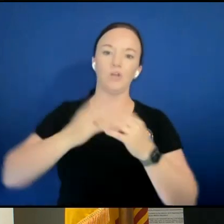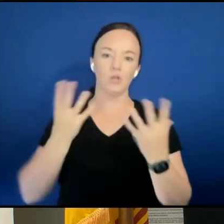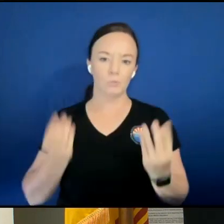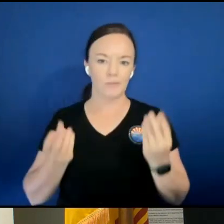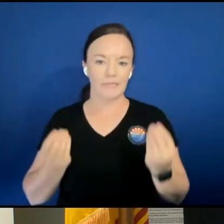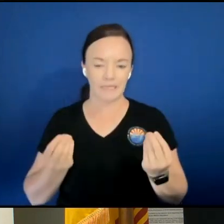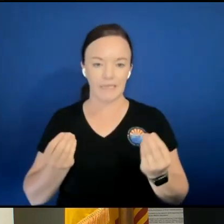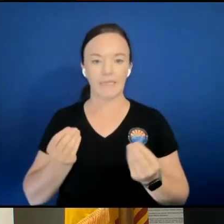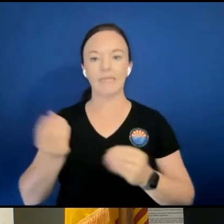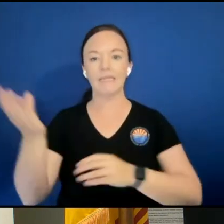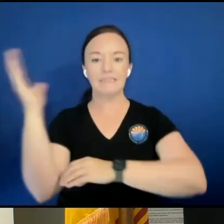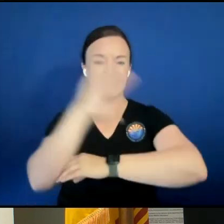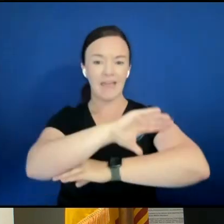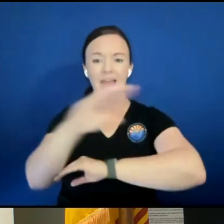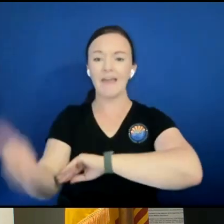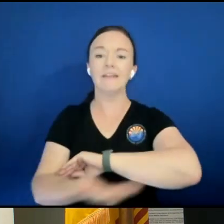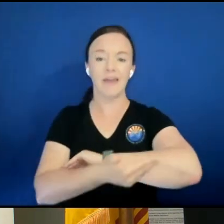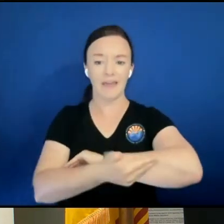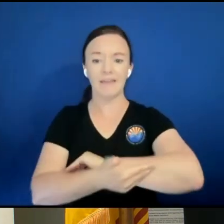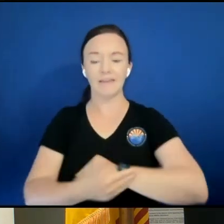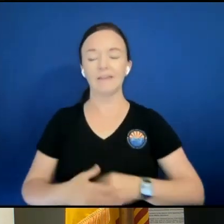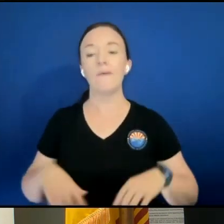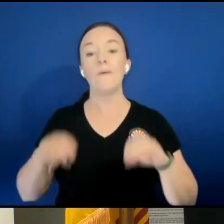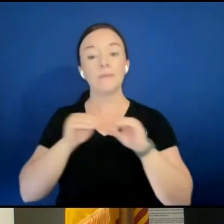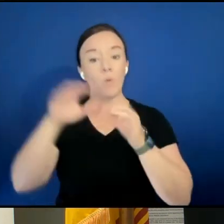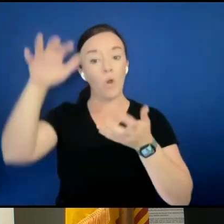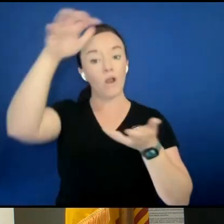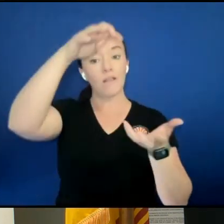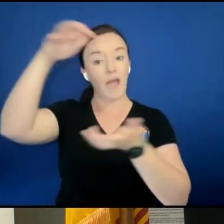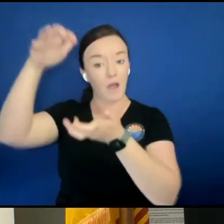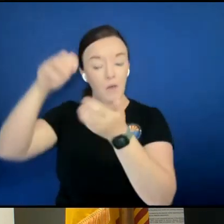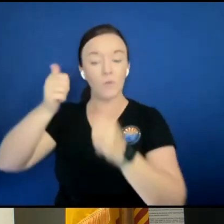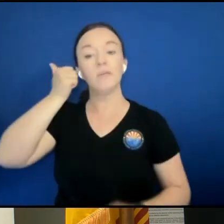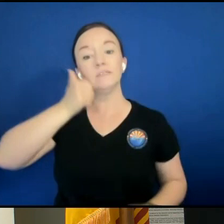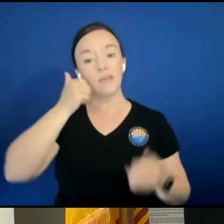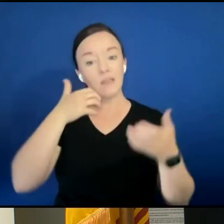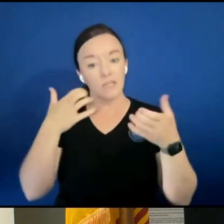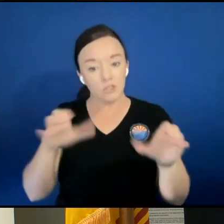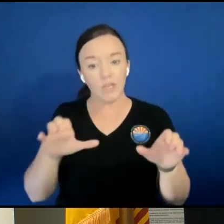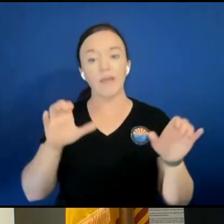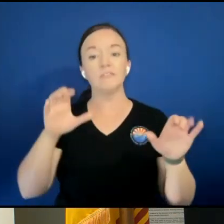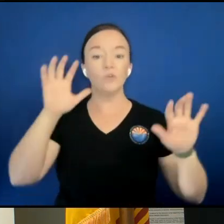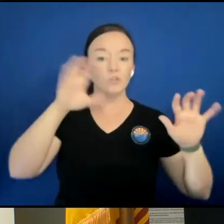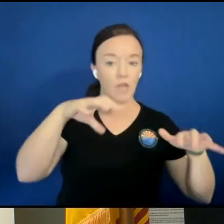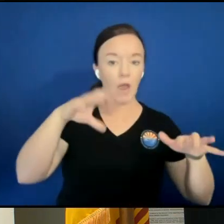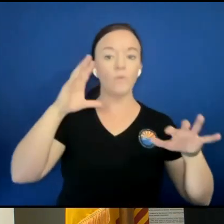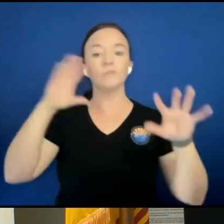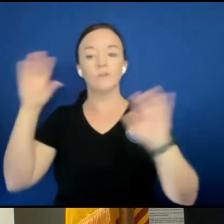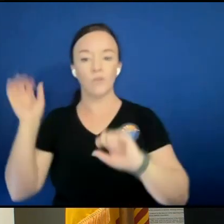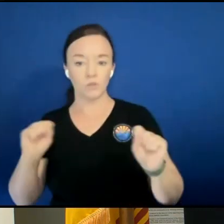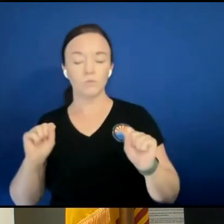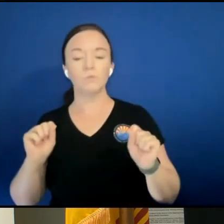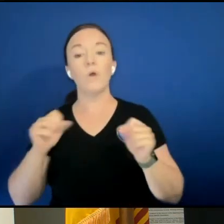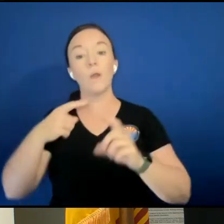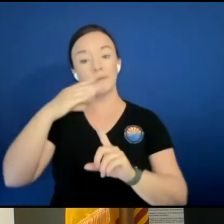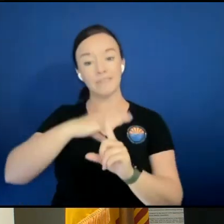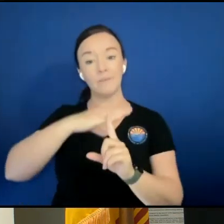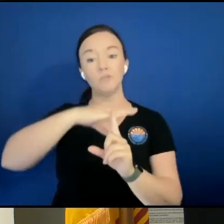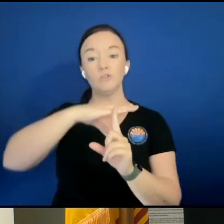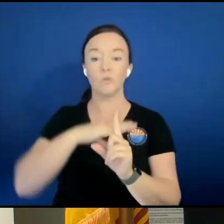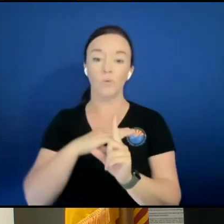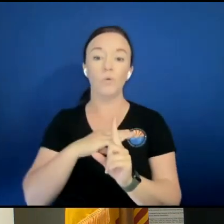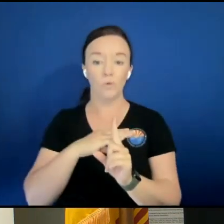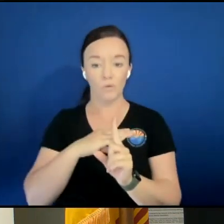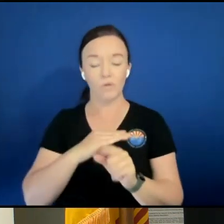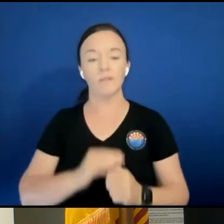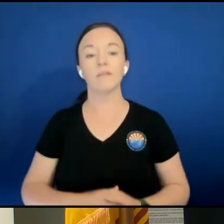both day and night, more cloud cover, daily chances for showers and thunderstorms, cooler temperatures. We are going to